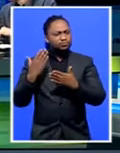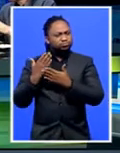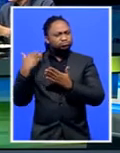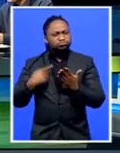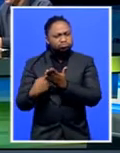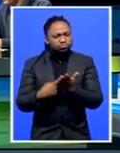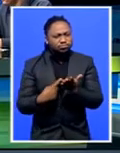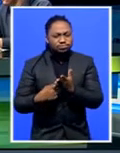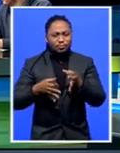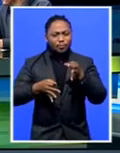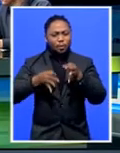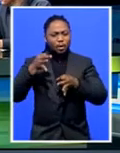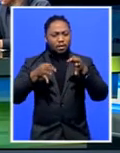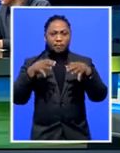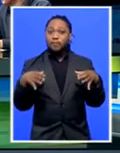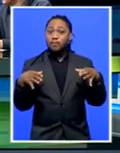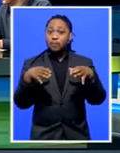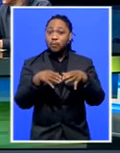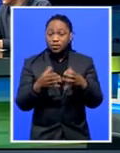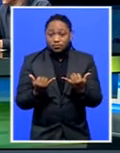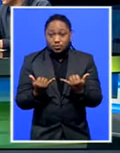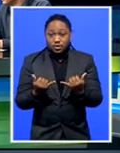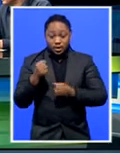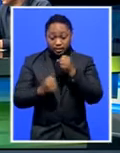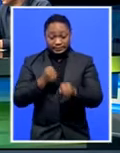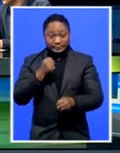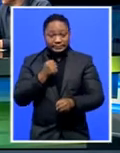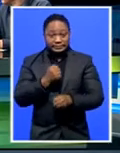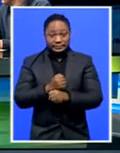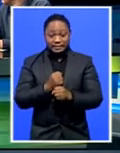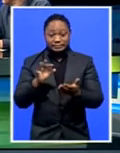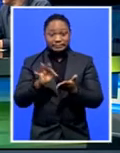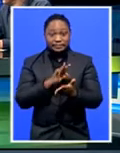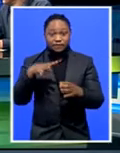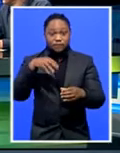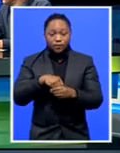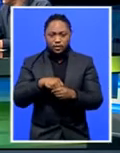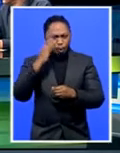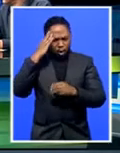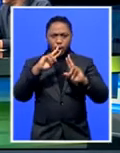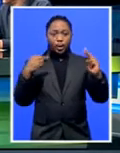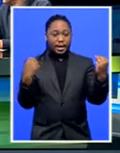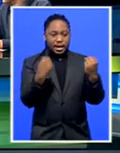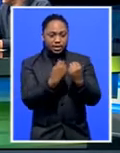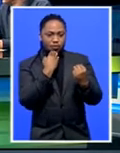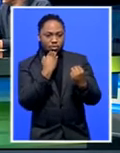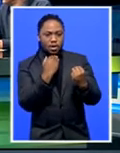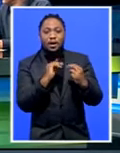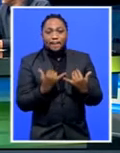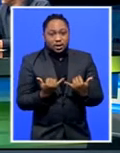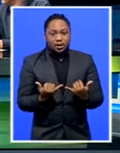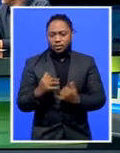the political parties that are contesting this year's elections. Fair enough, we all know who's going out nationally. Then we look at